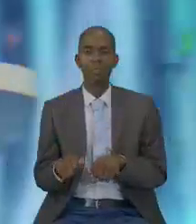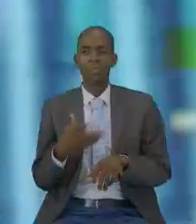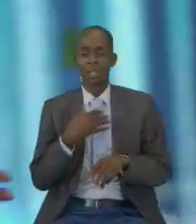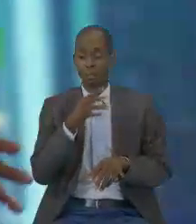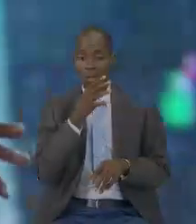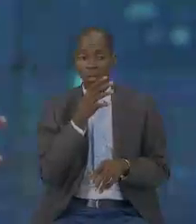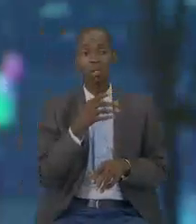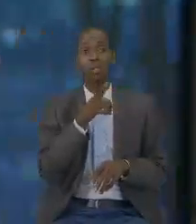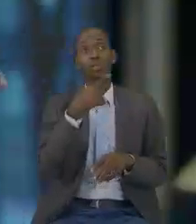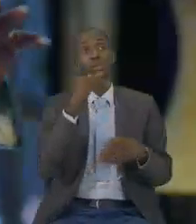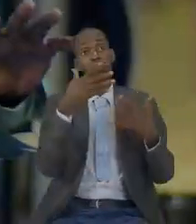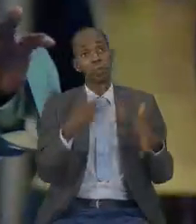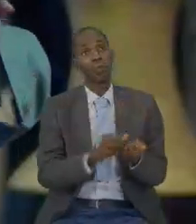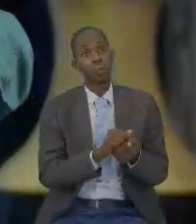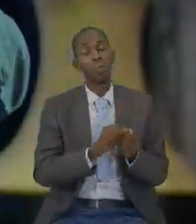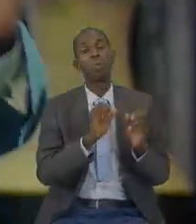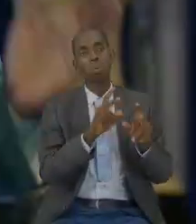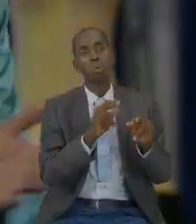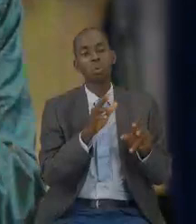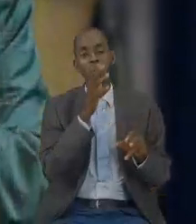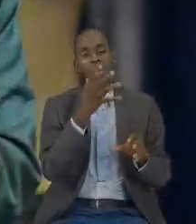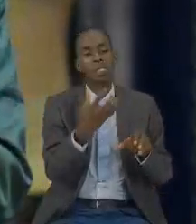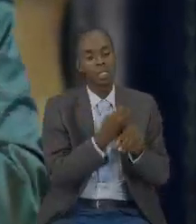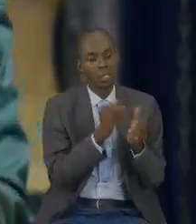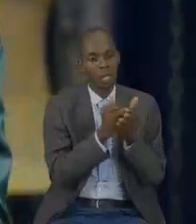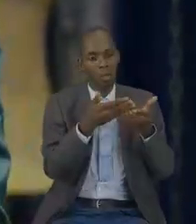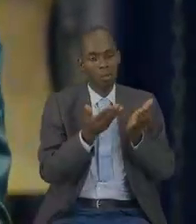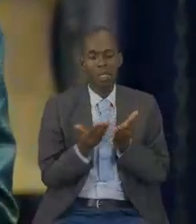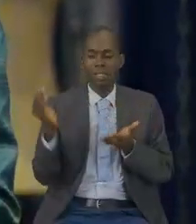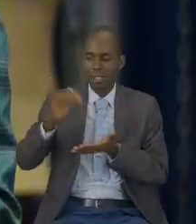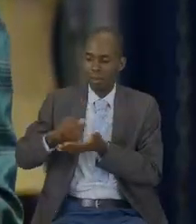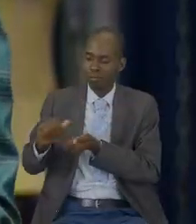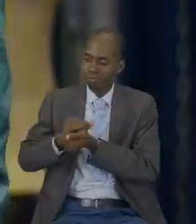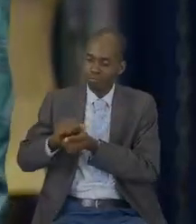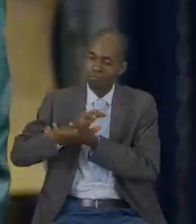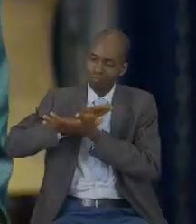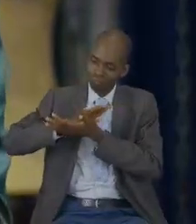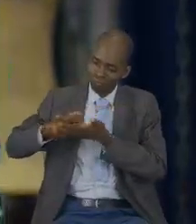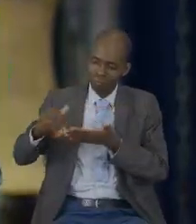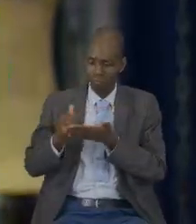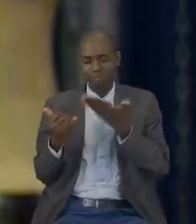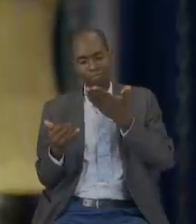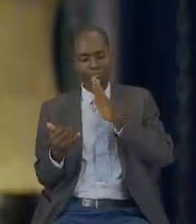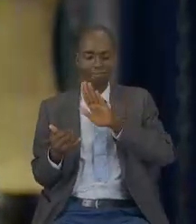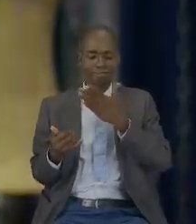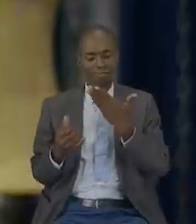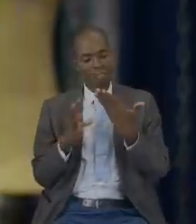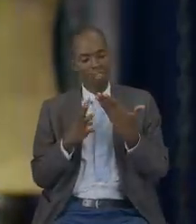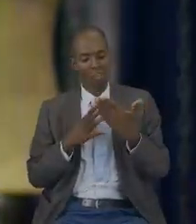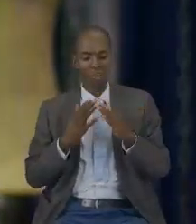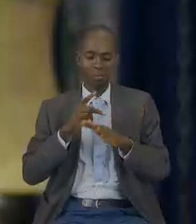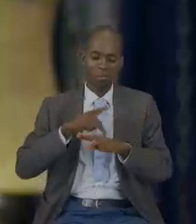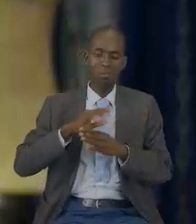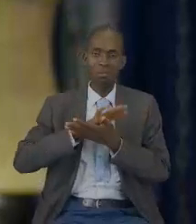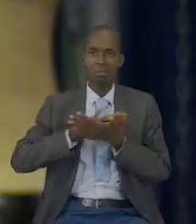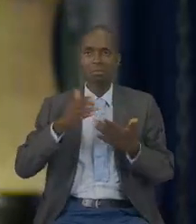you thought you washed your plate, and mommy will wash that thing again and look at it and look at the back and look at everywhere